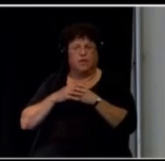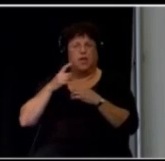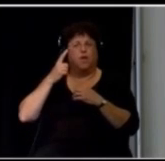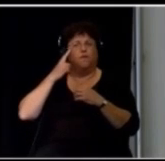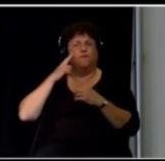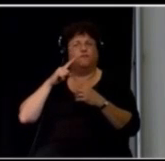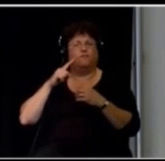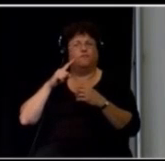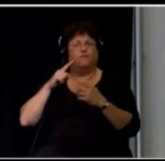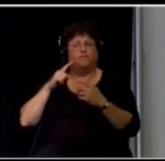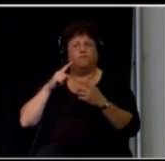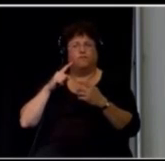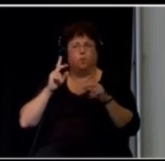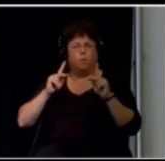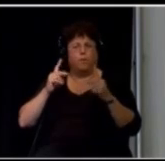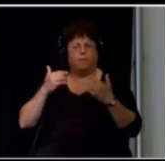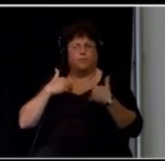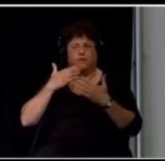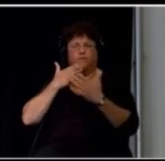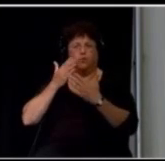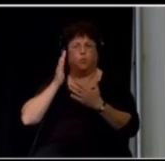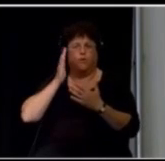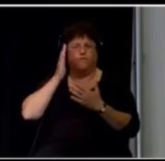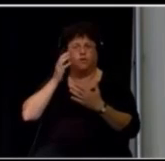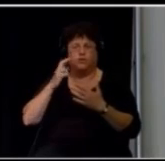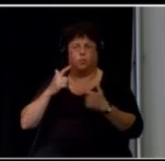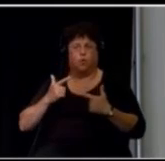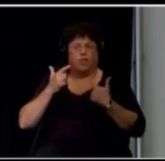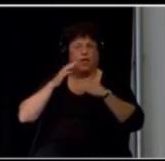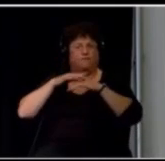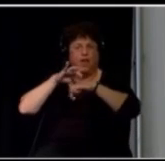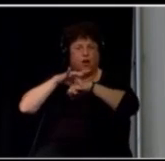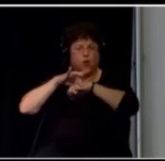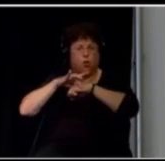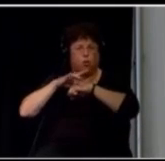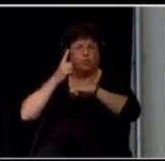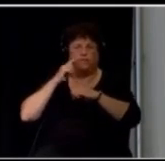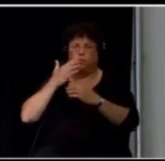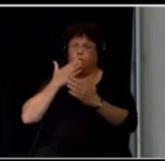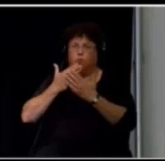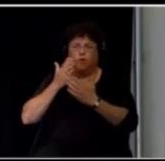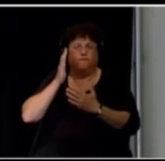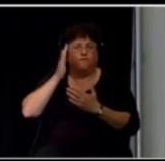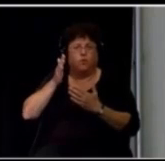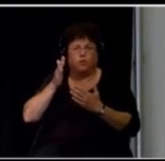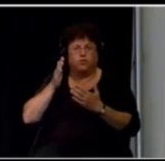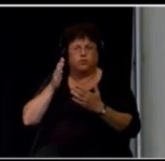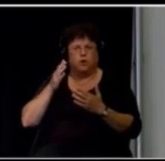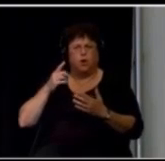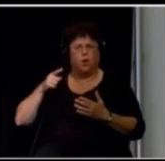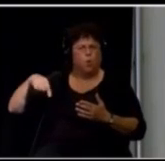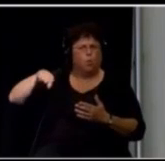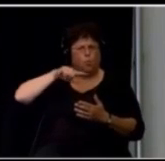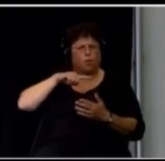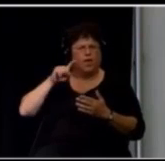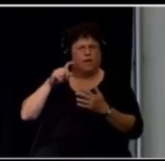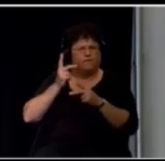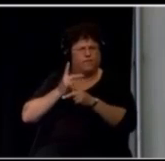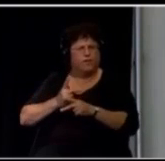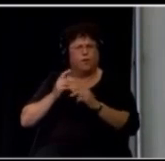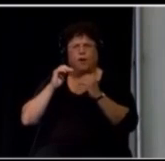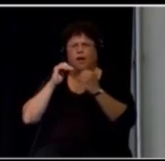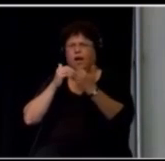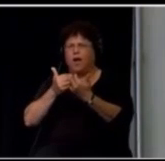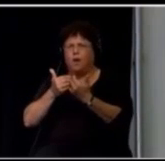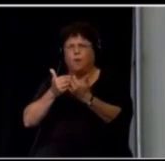for humanity to have a good future, or for life on Earth really to have a good future, we have to figure out